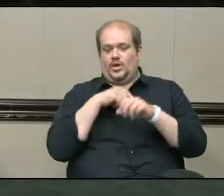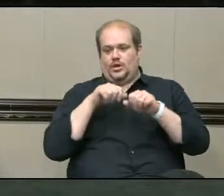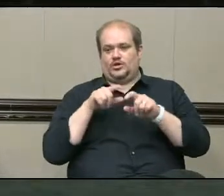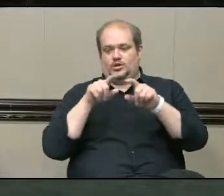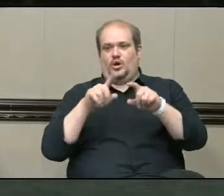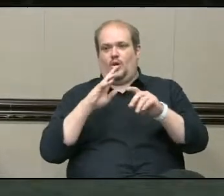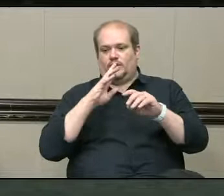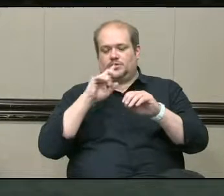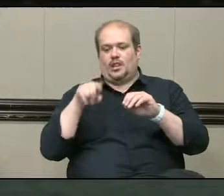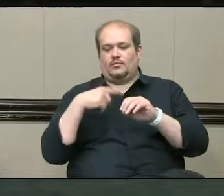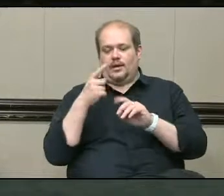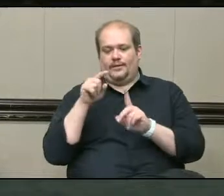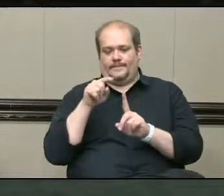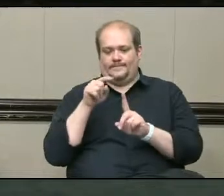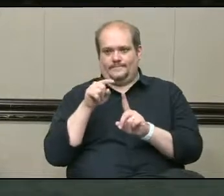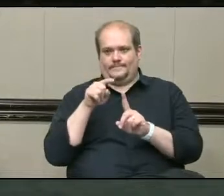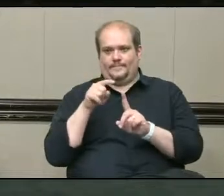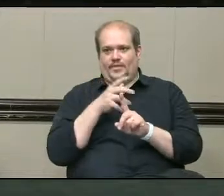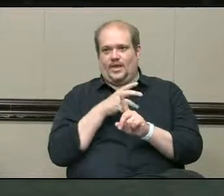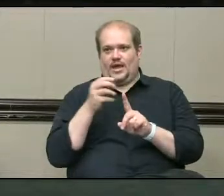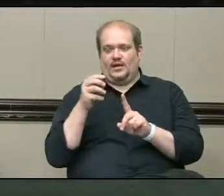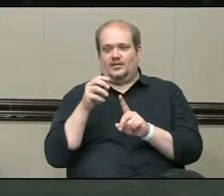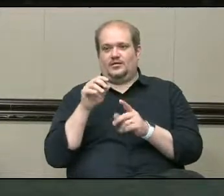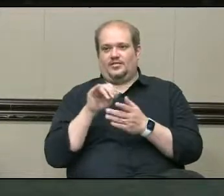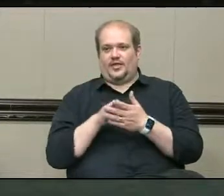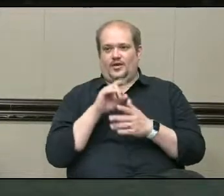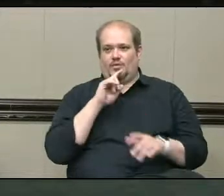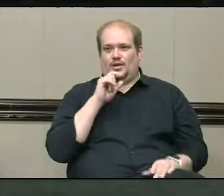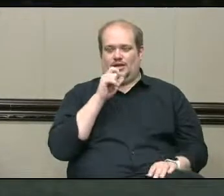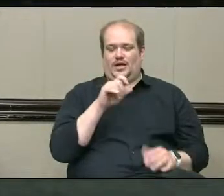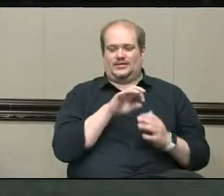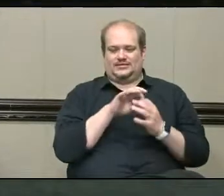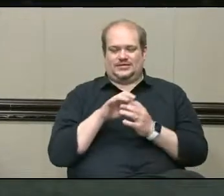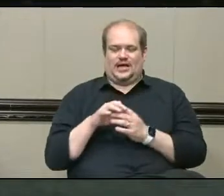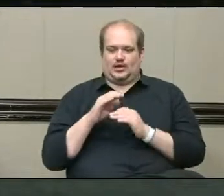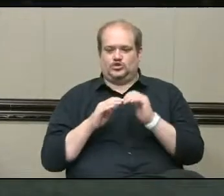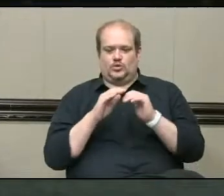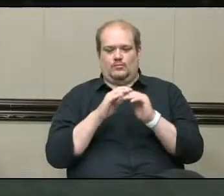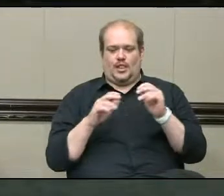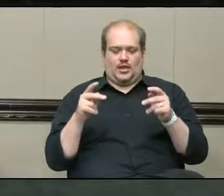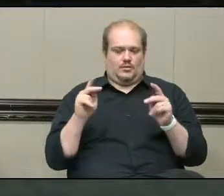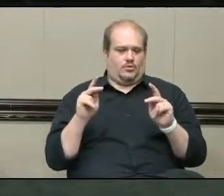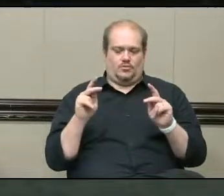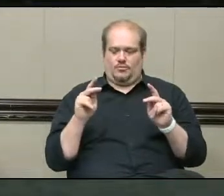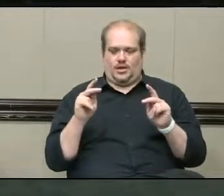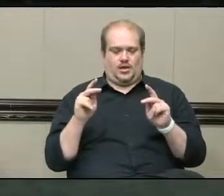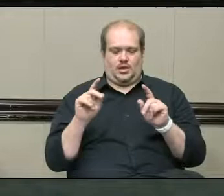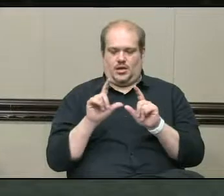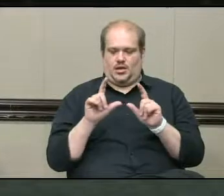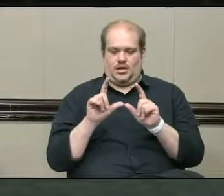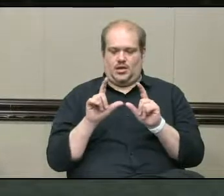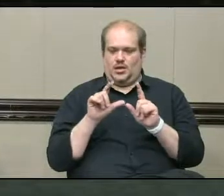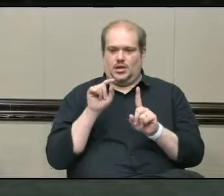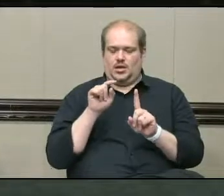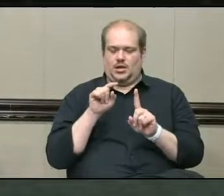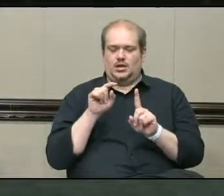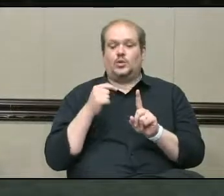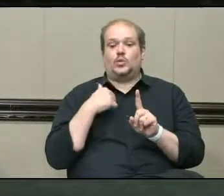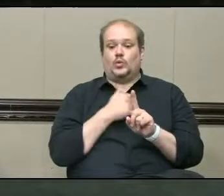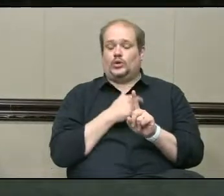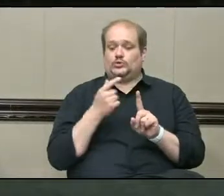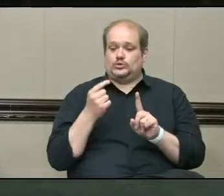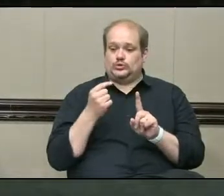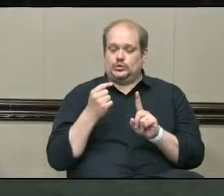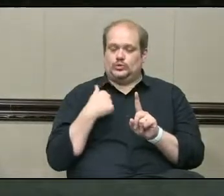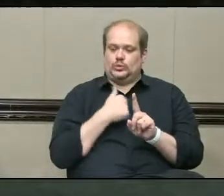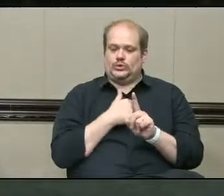out there and we would talk to them, and it wasn't really tied to a building permit per se. And so what we're doing